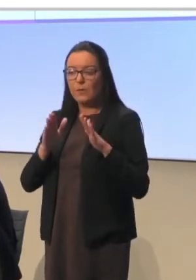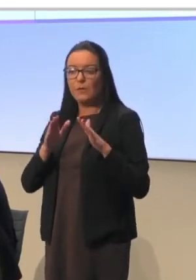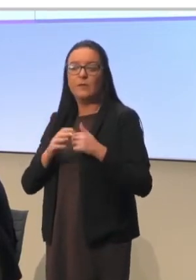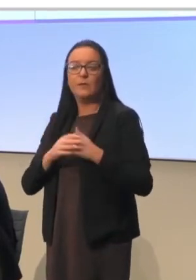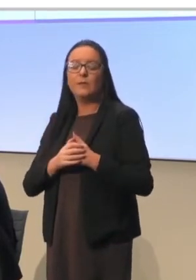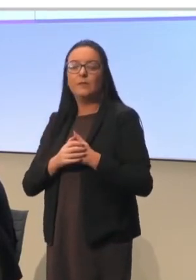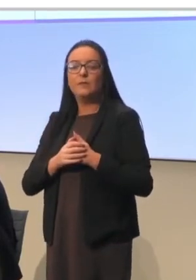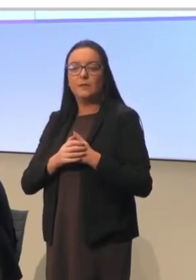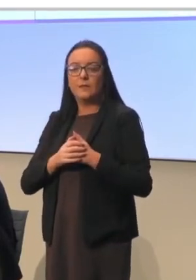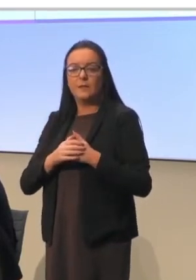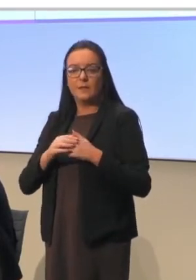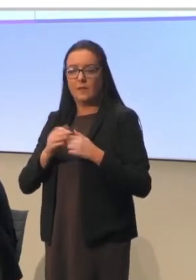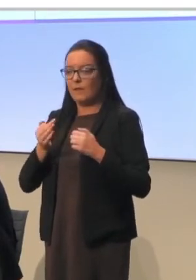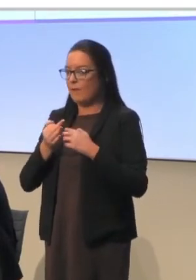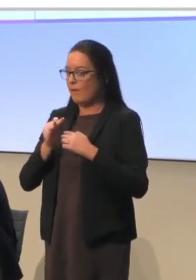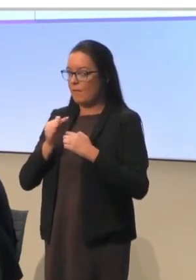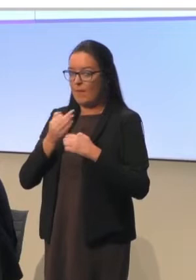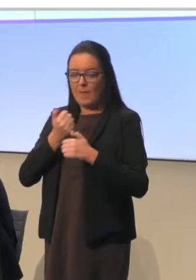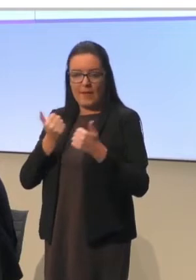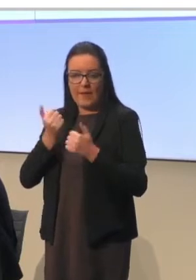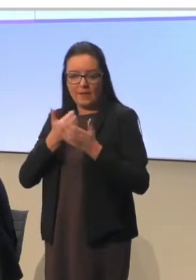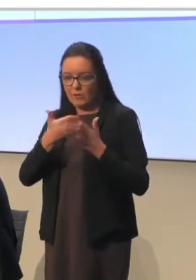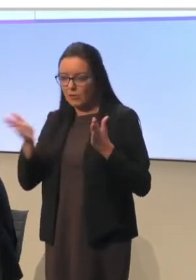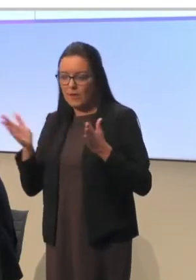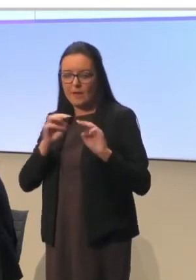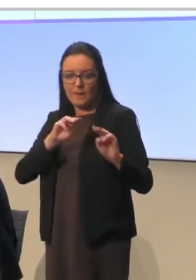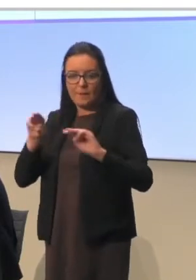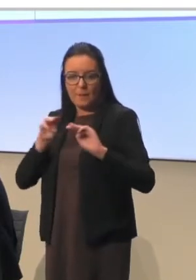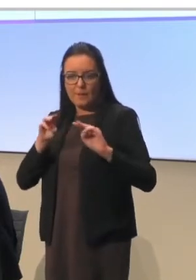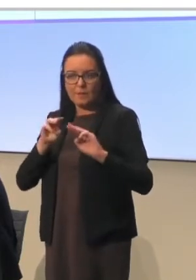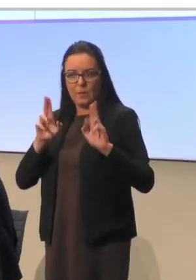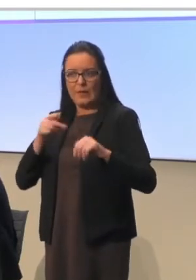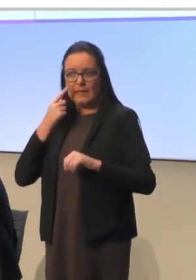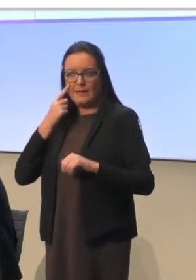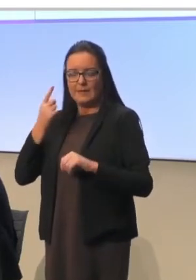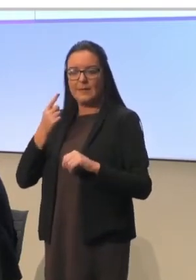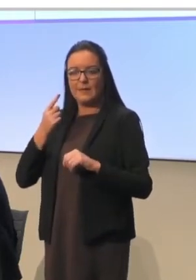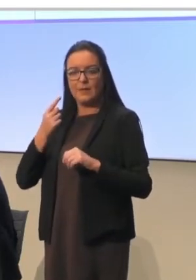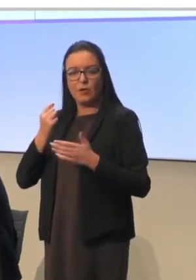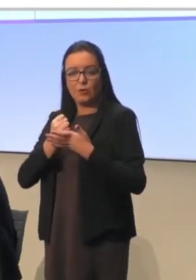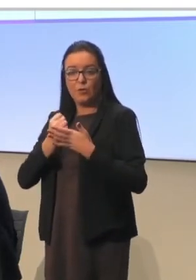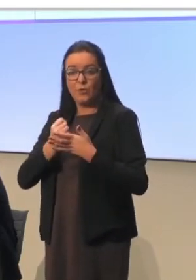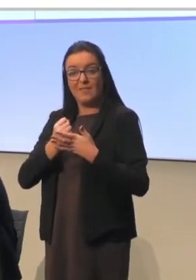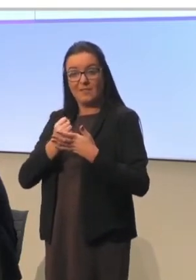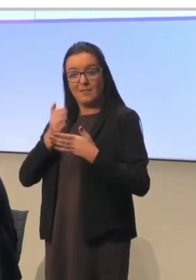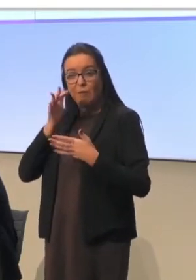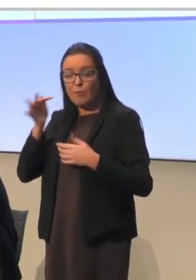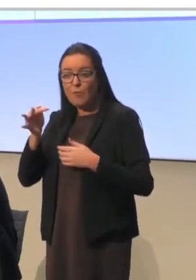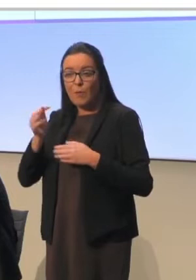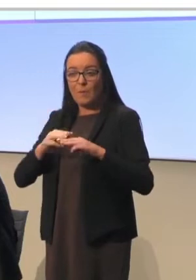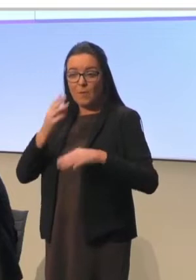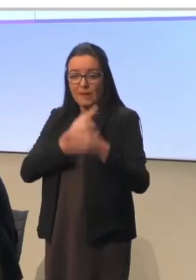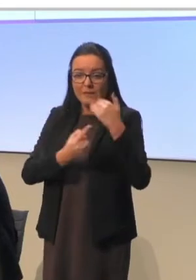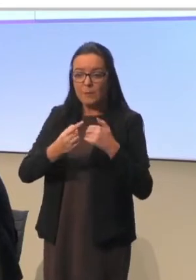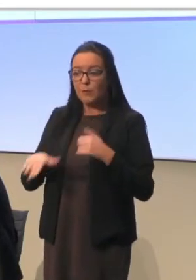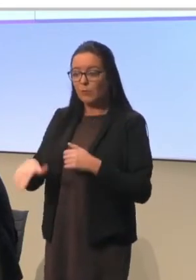will be what you'd expect from any general sample of the population as well, which is good to see. So students were looking forward to growing up, to being more independent, to